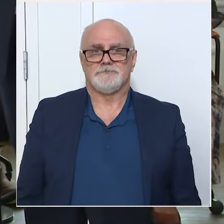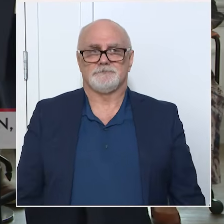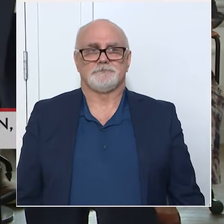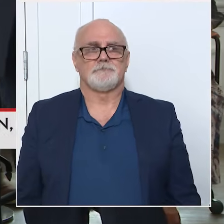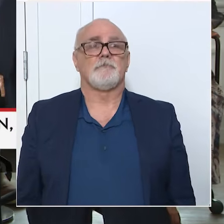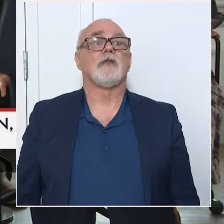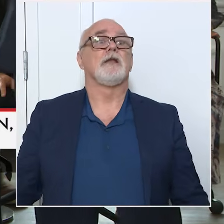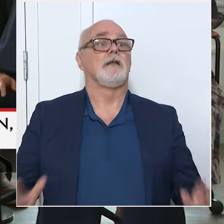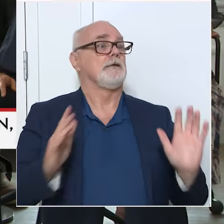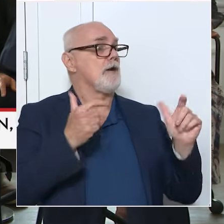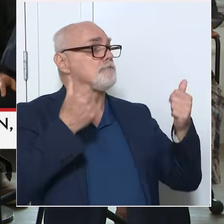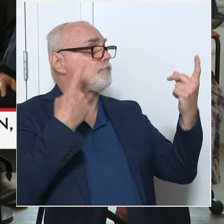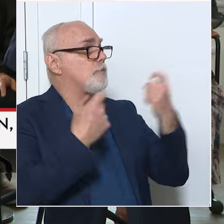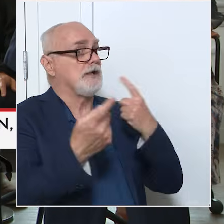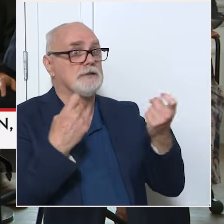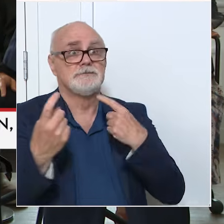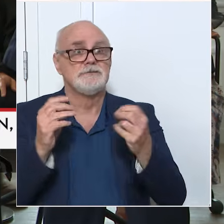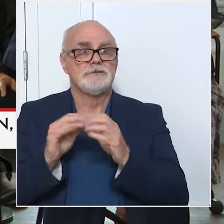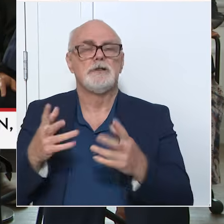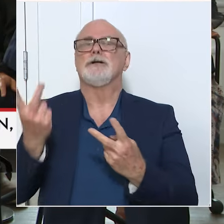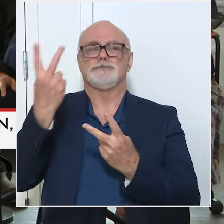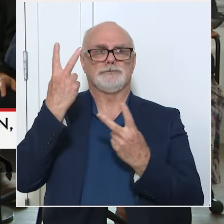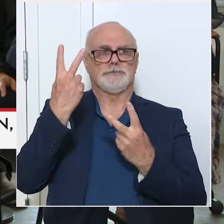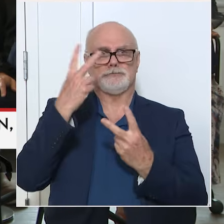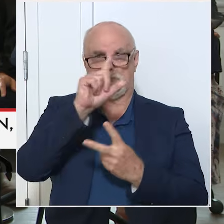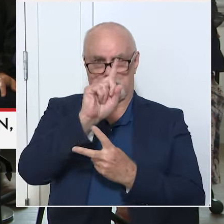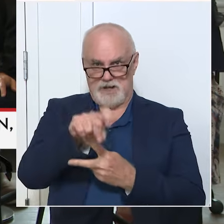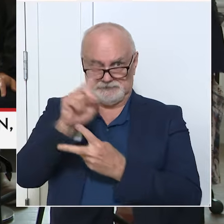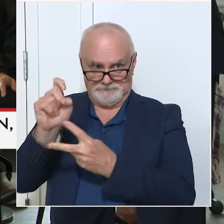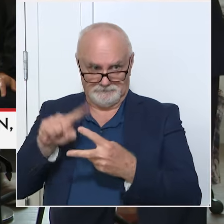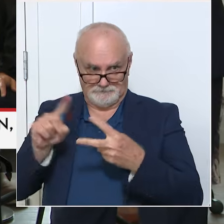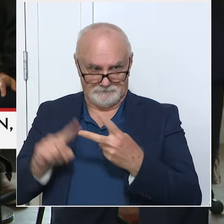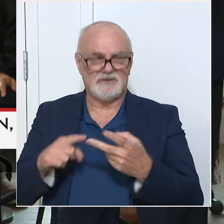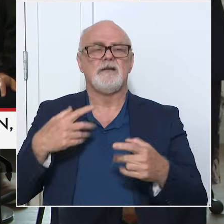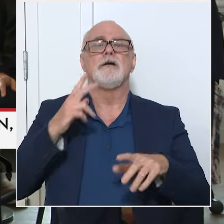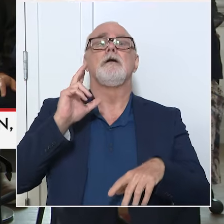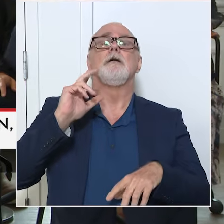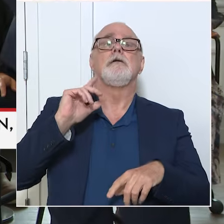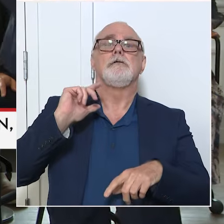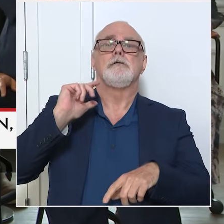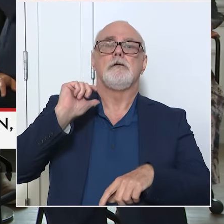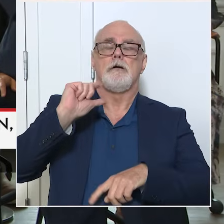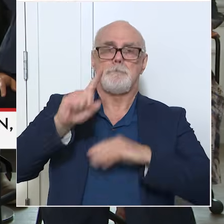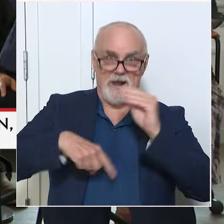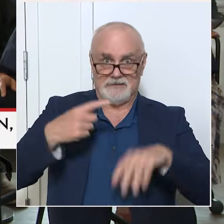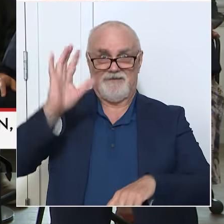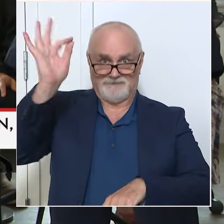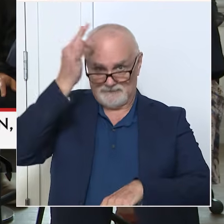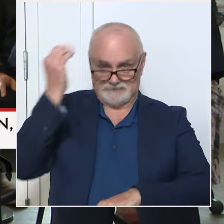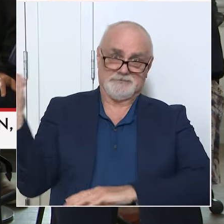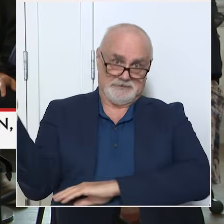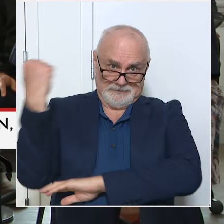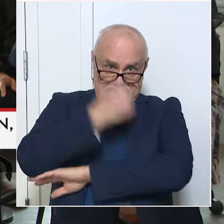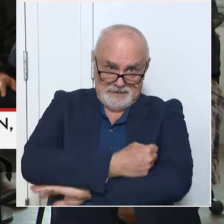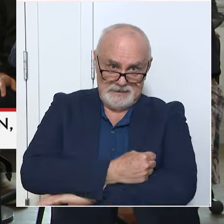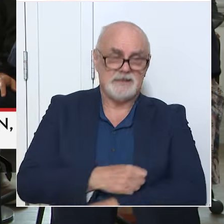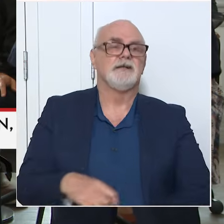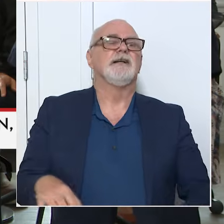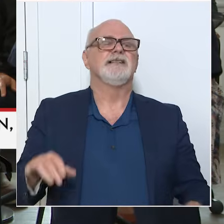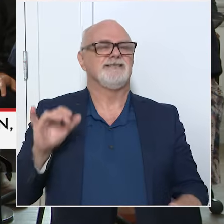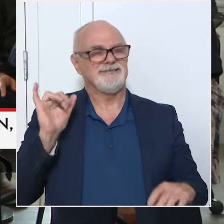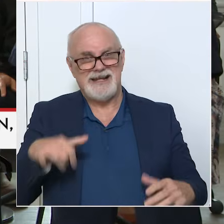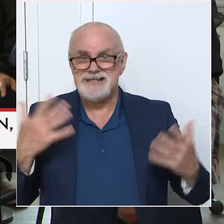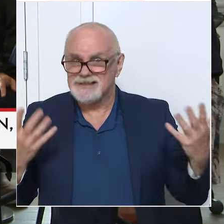else? Yes. Mayor, just two quick questions. Yep. One on the shutdown. Sure. It coincides with the timing of